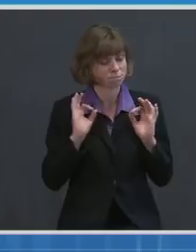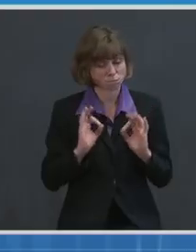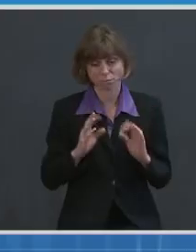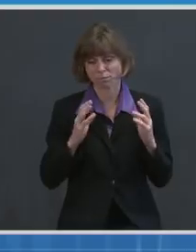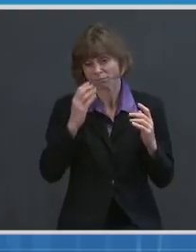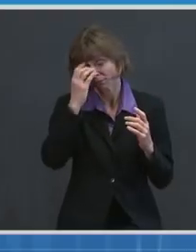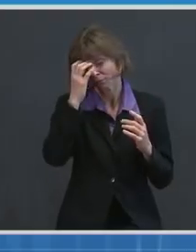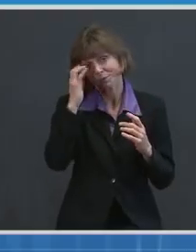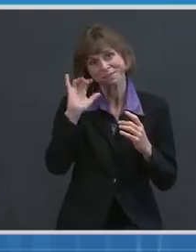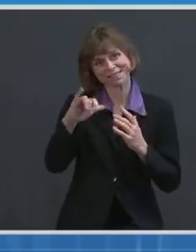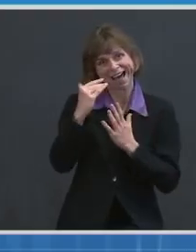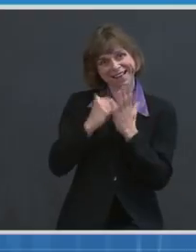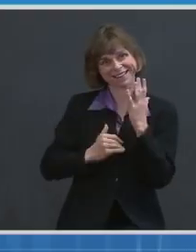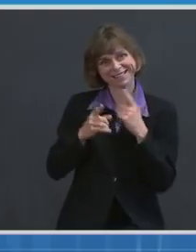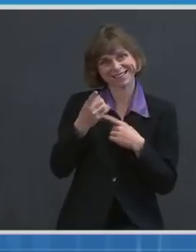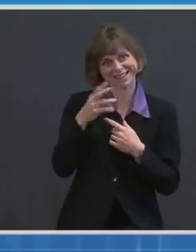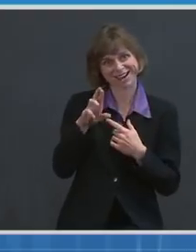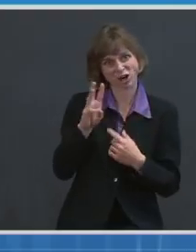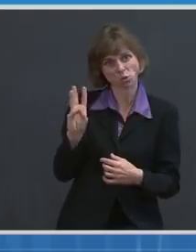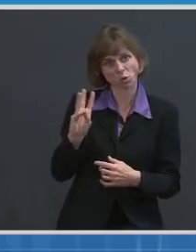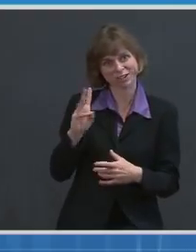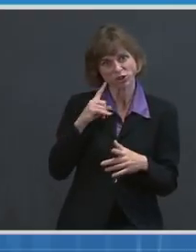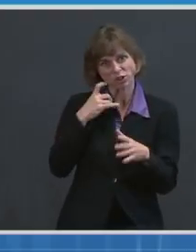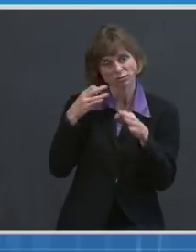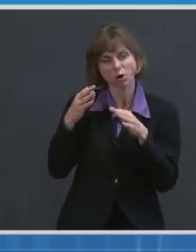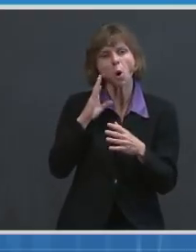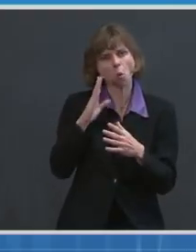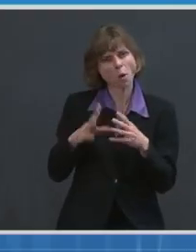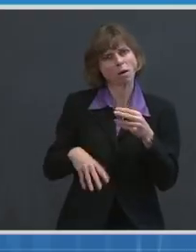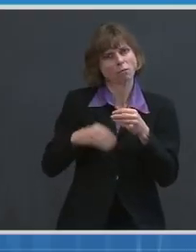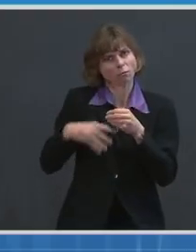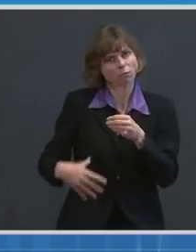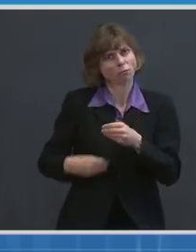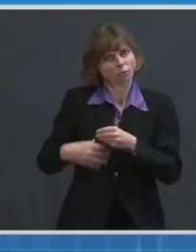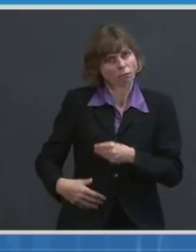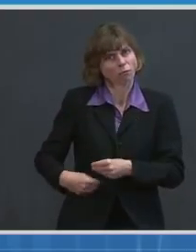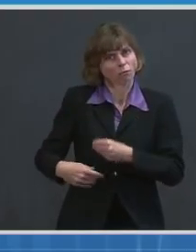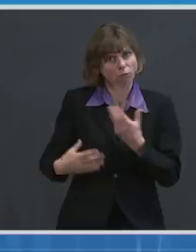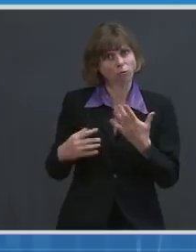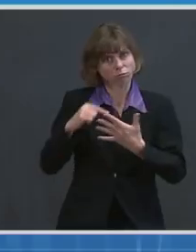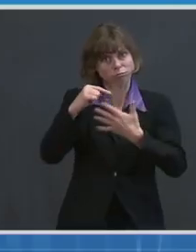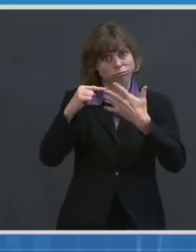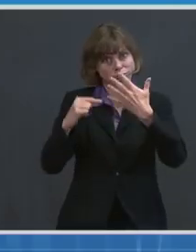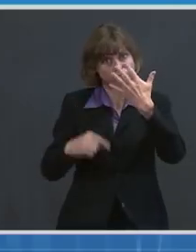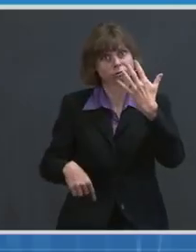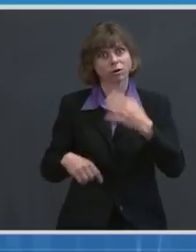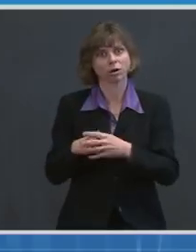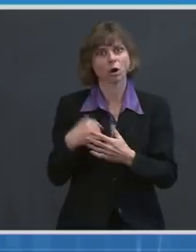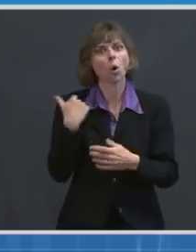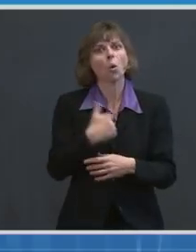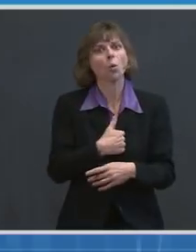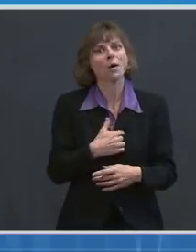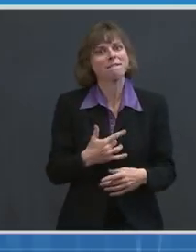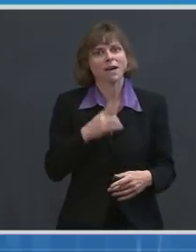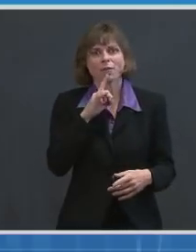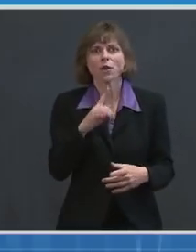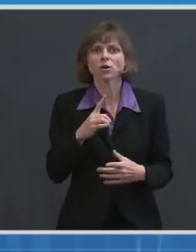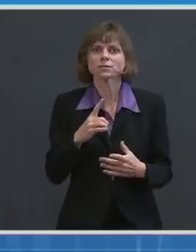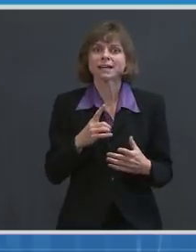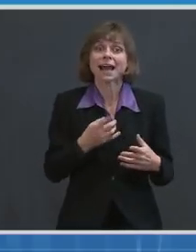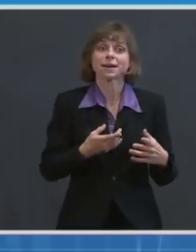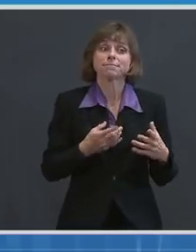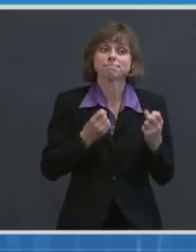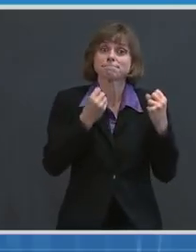Dr. Walensky pointed out, will continue to grow, we think are a growing set of reasons why people want to get vaccinated. Having said